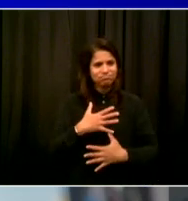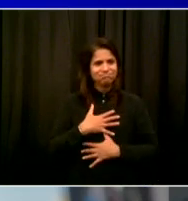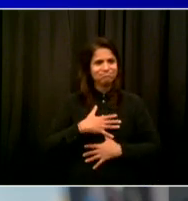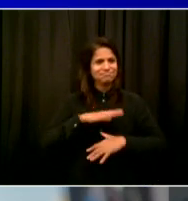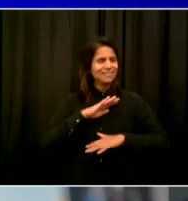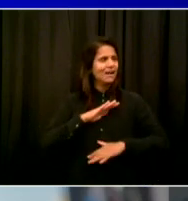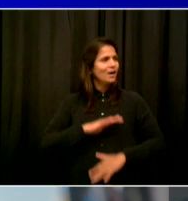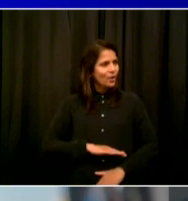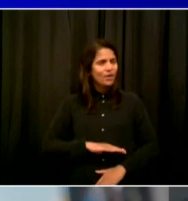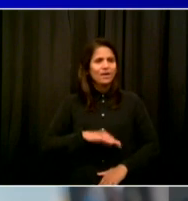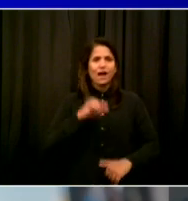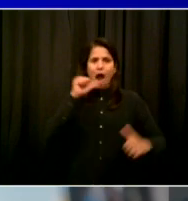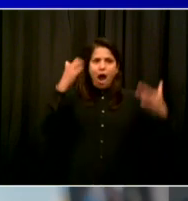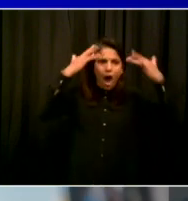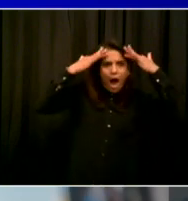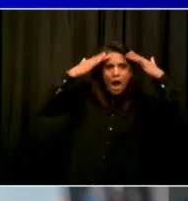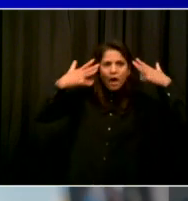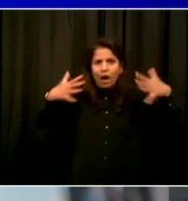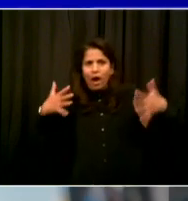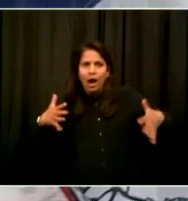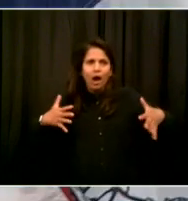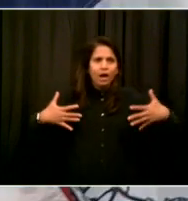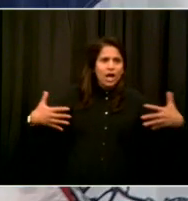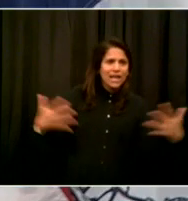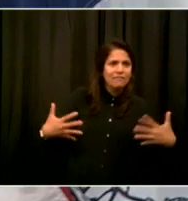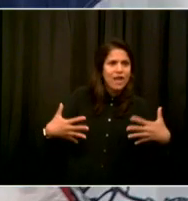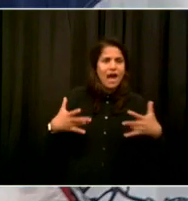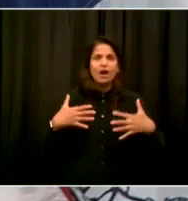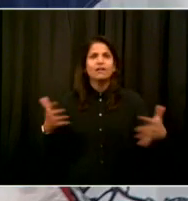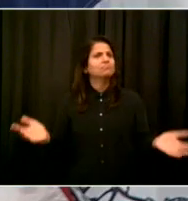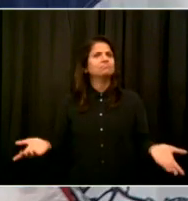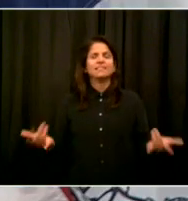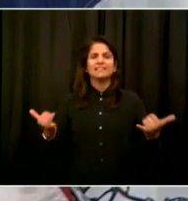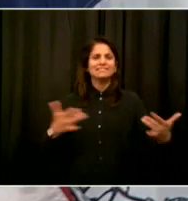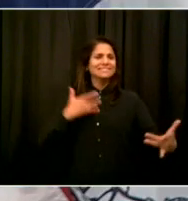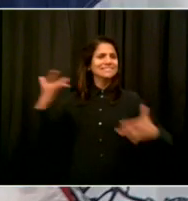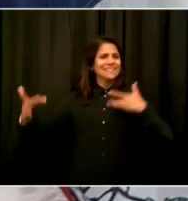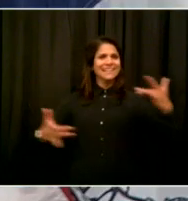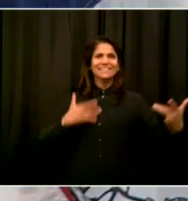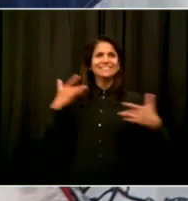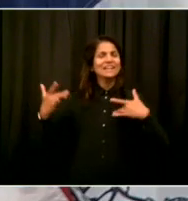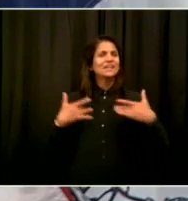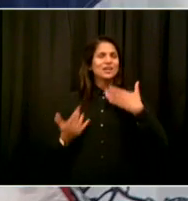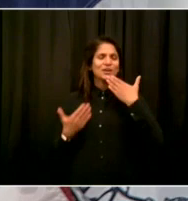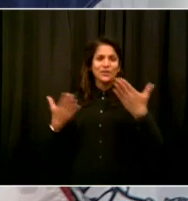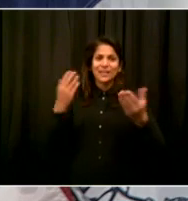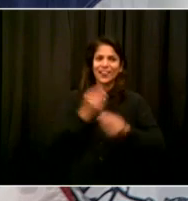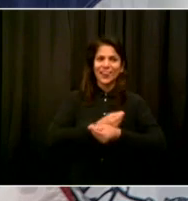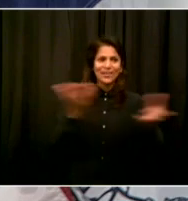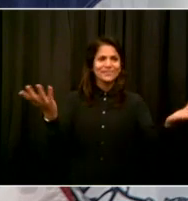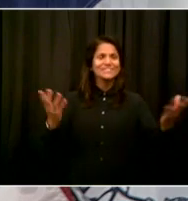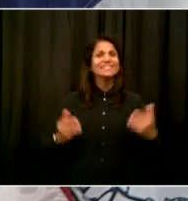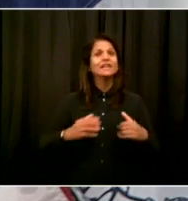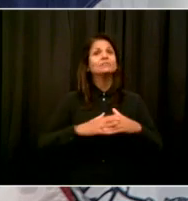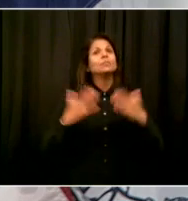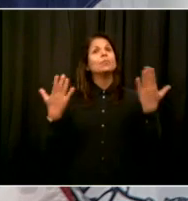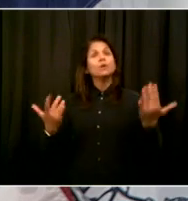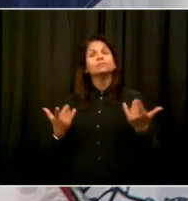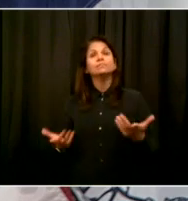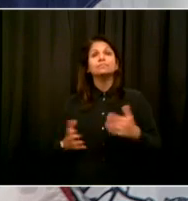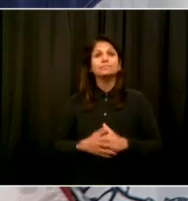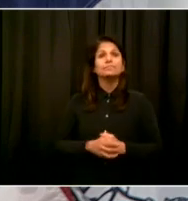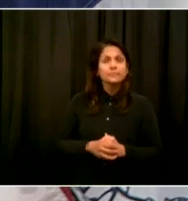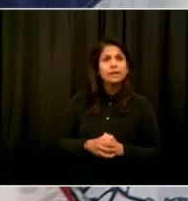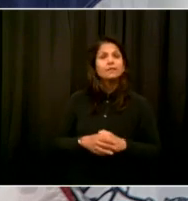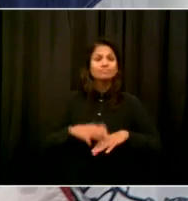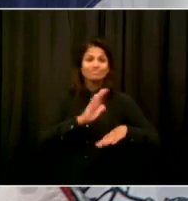unfortunately, we're also dealing with an immense challenge this morning because we see the presence of the coronavirus in the city and it's trying